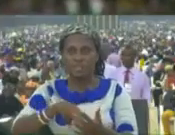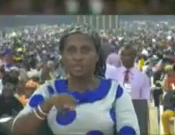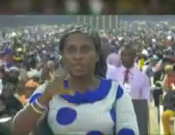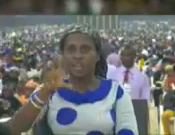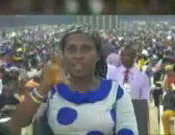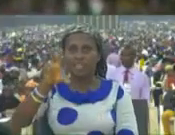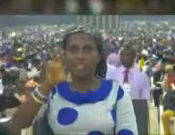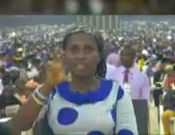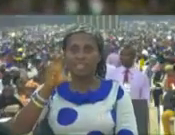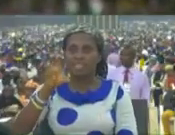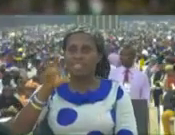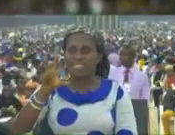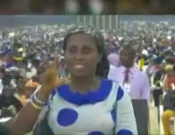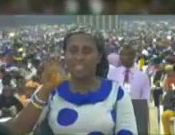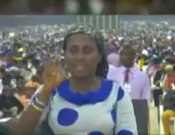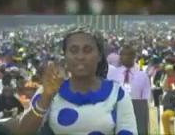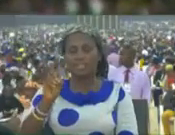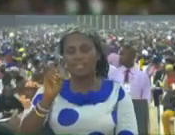to